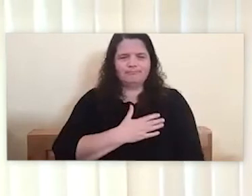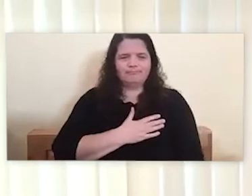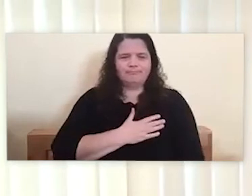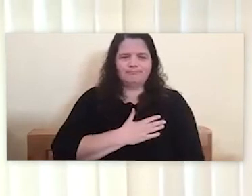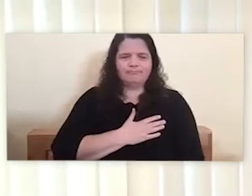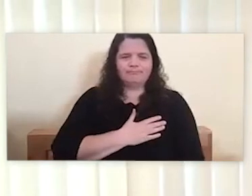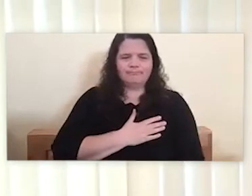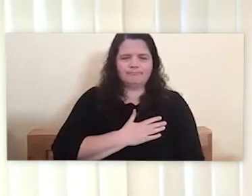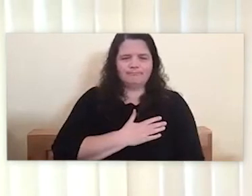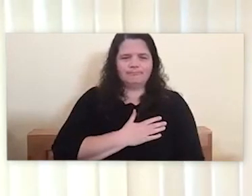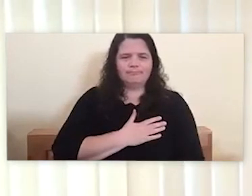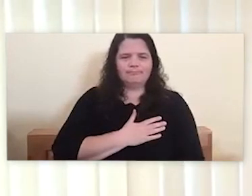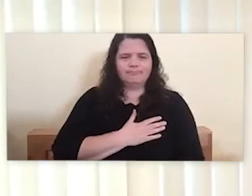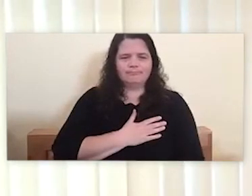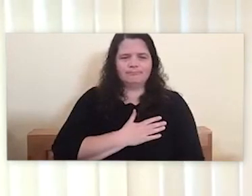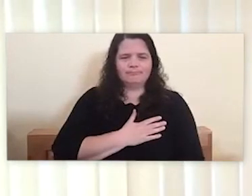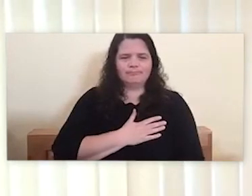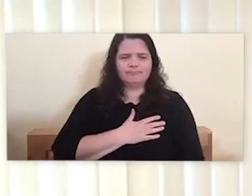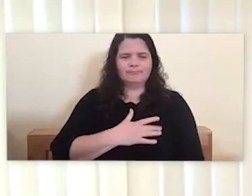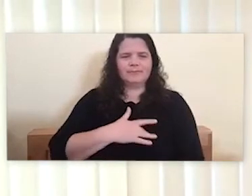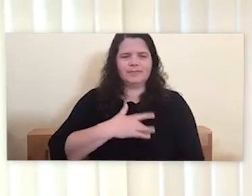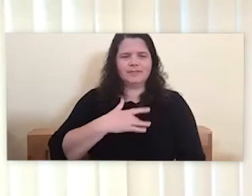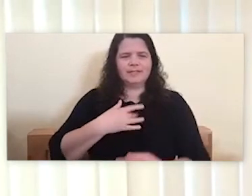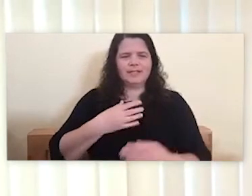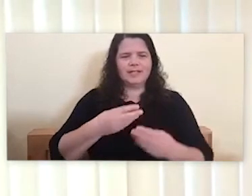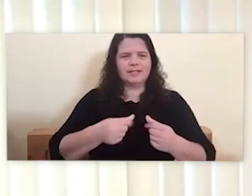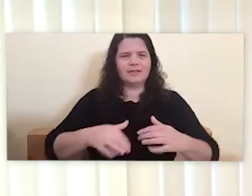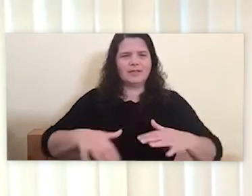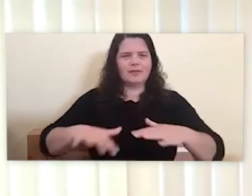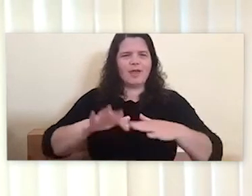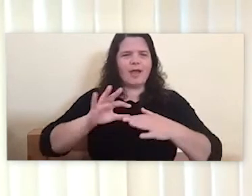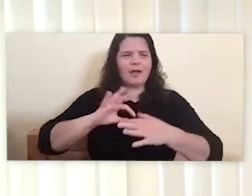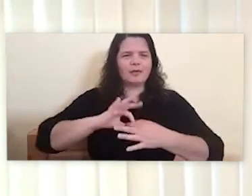the sense of the ground beneath us.